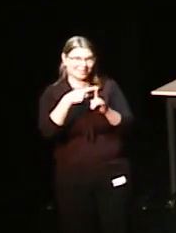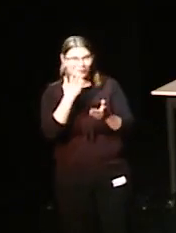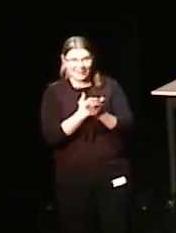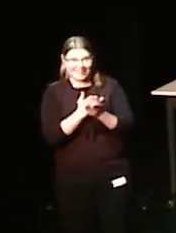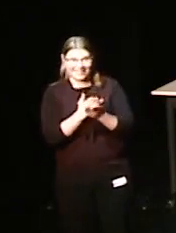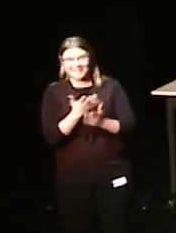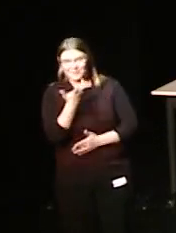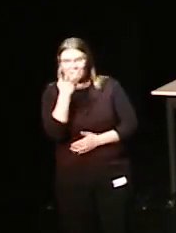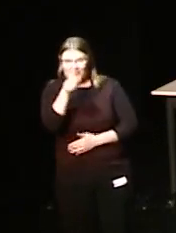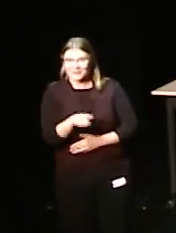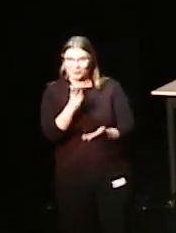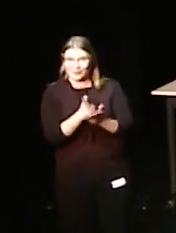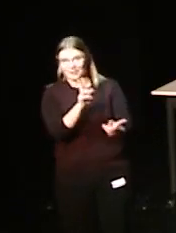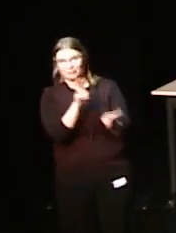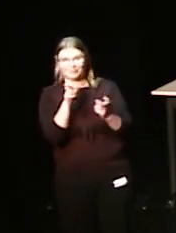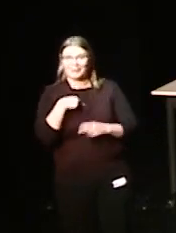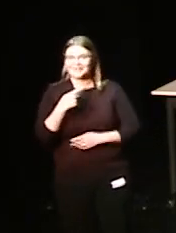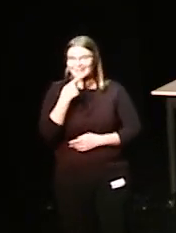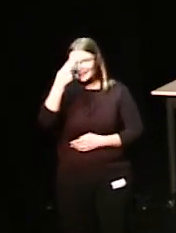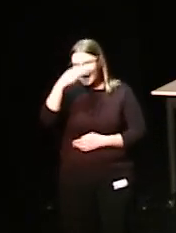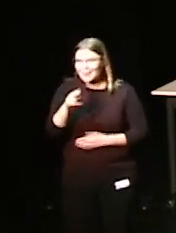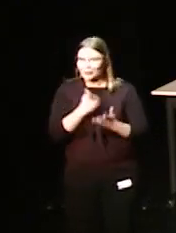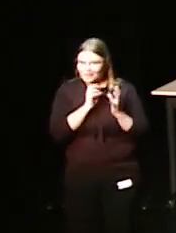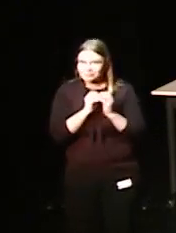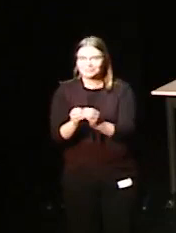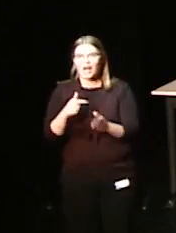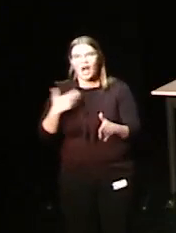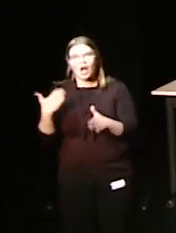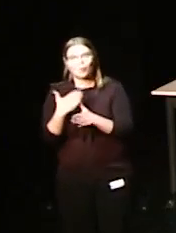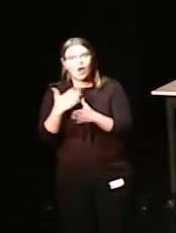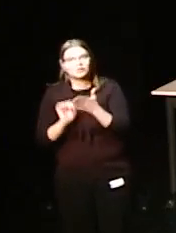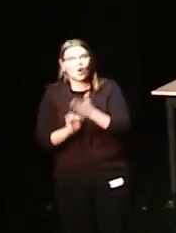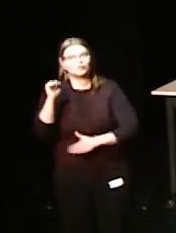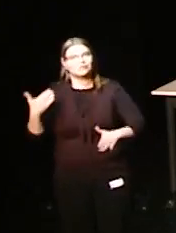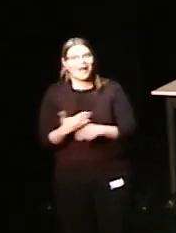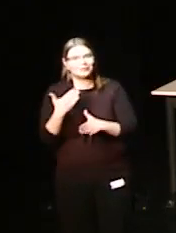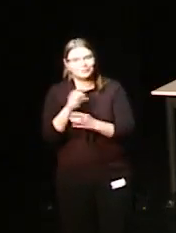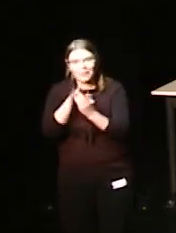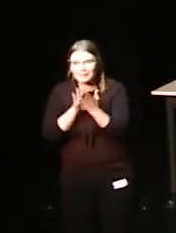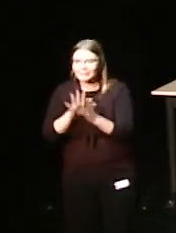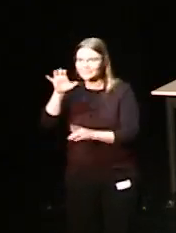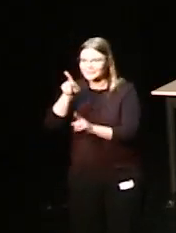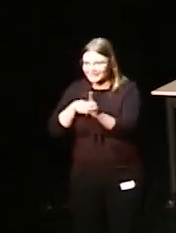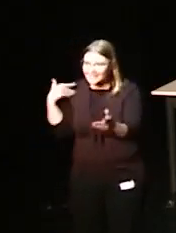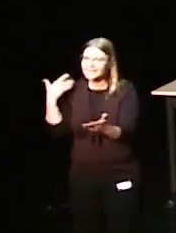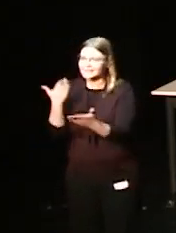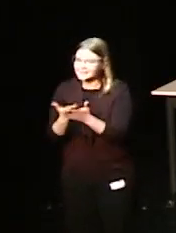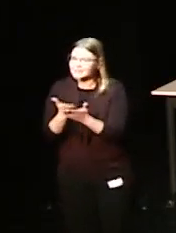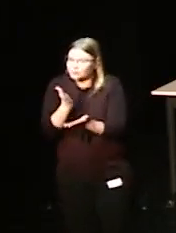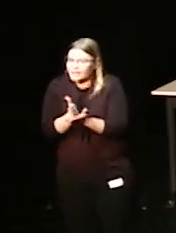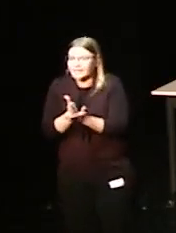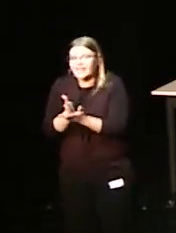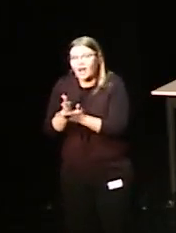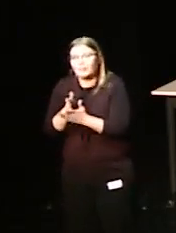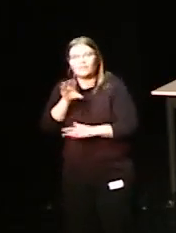that. I'm worked in the cultural sector in Birmingham for about 15 years, predominantly in the public sector as a funder,